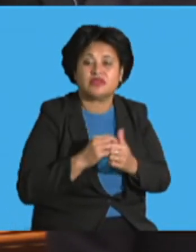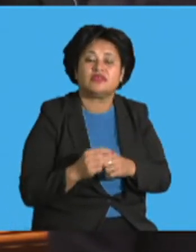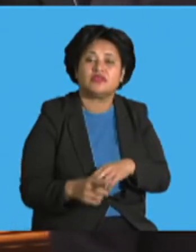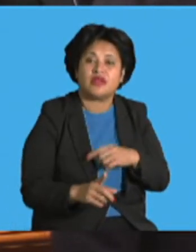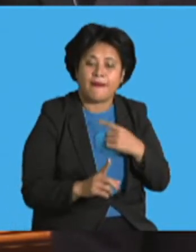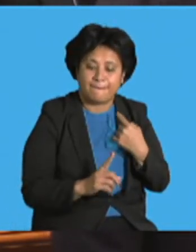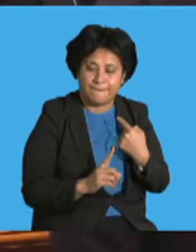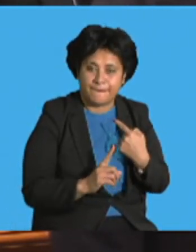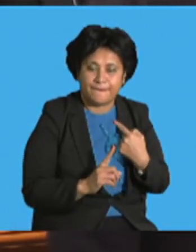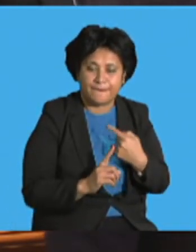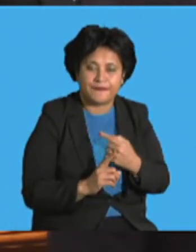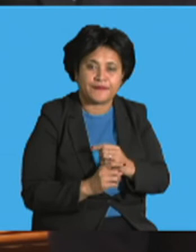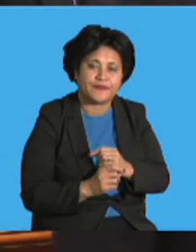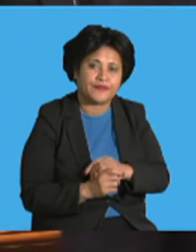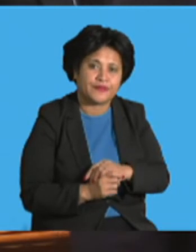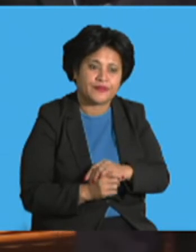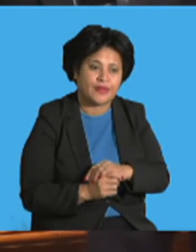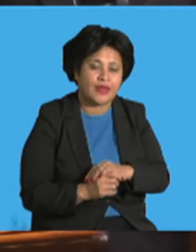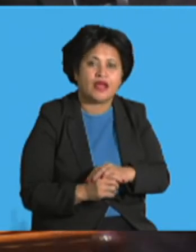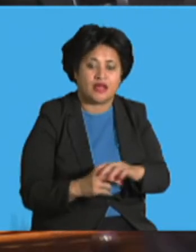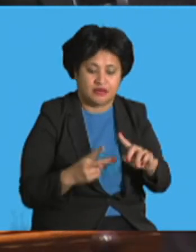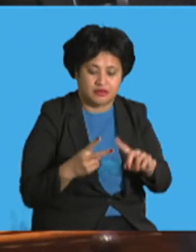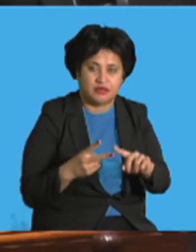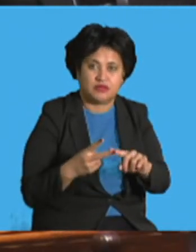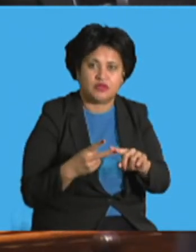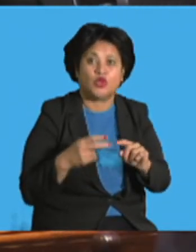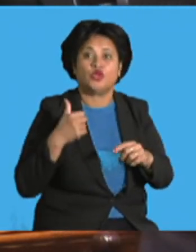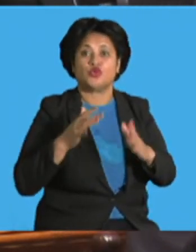special response unit. The use of technology,